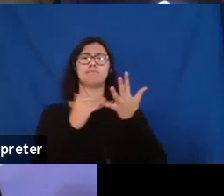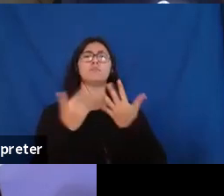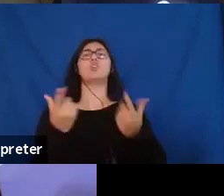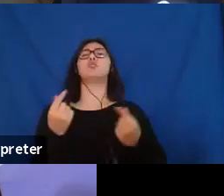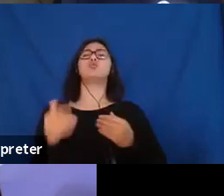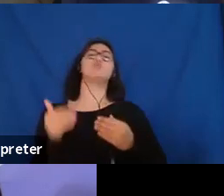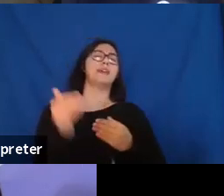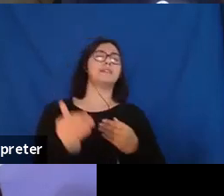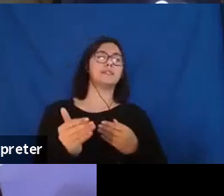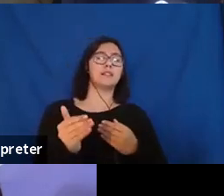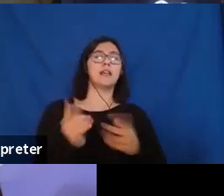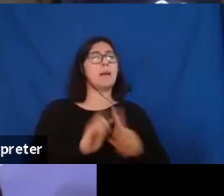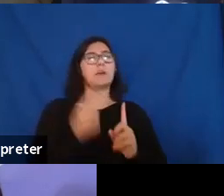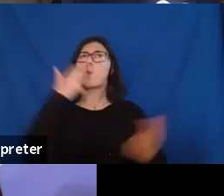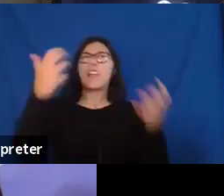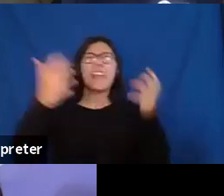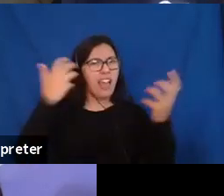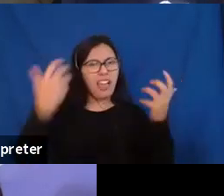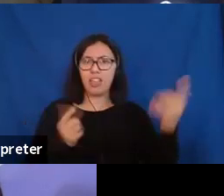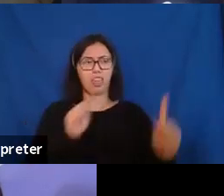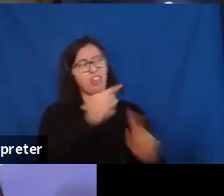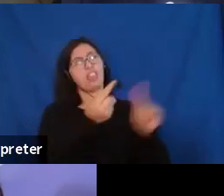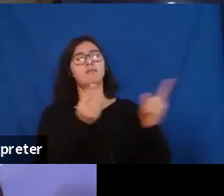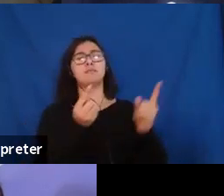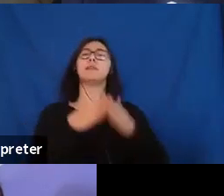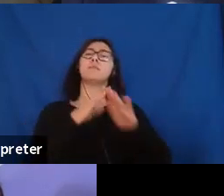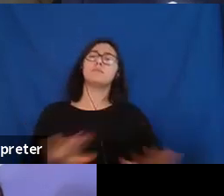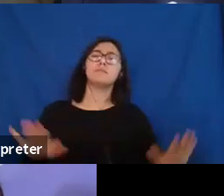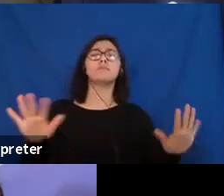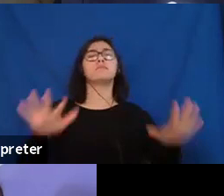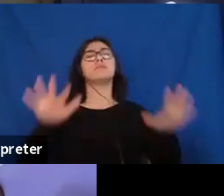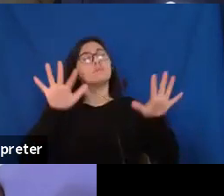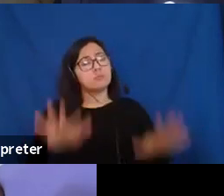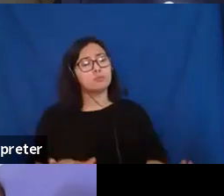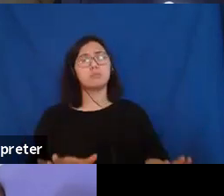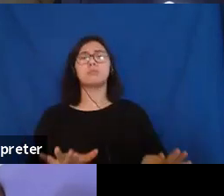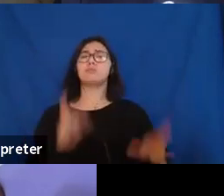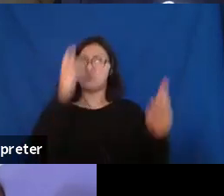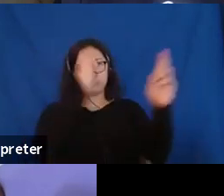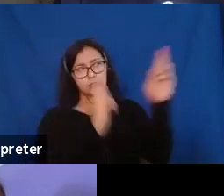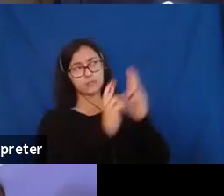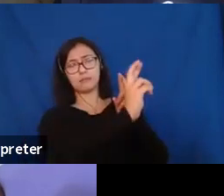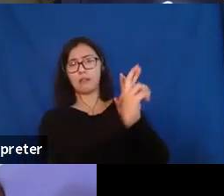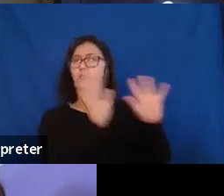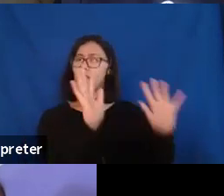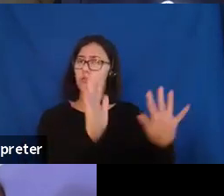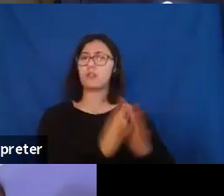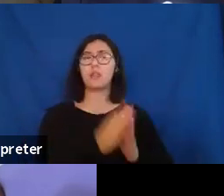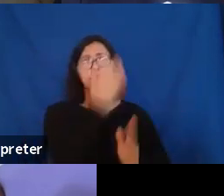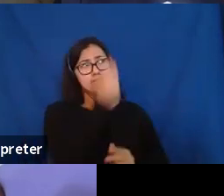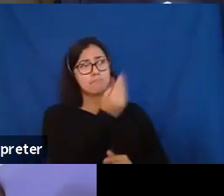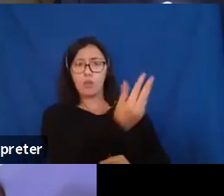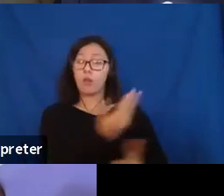this in a way that isn't yelling, that is as calm as you can possibly muster, that is respectful as you muster, and letting them know